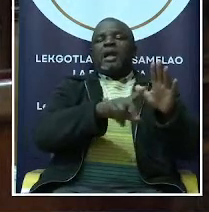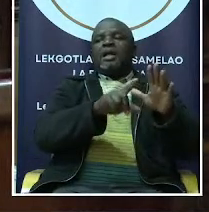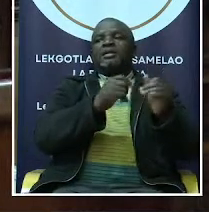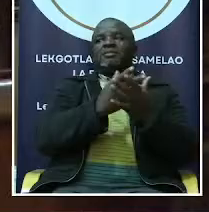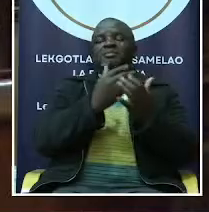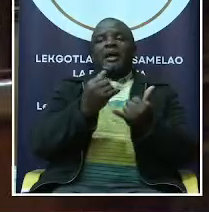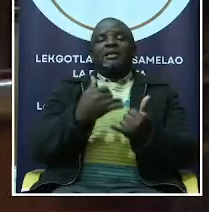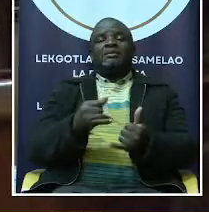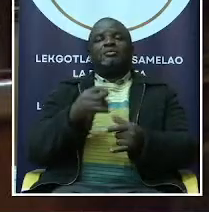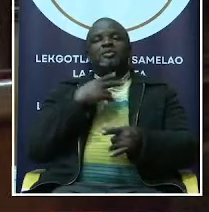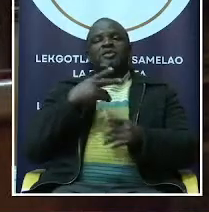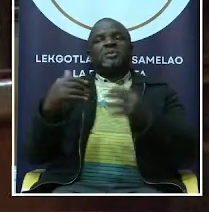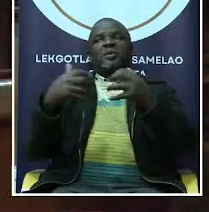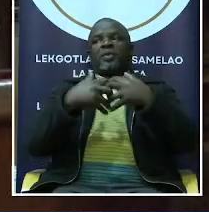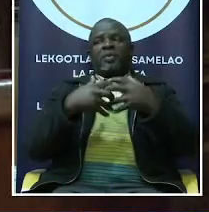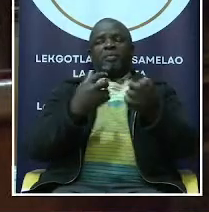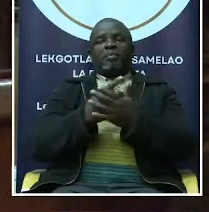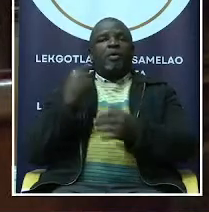kaofela.